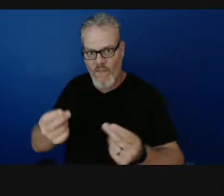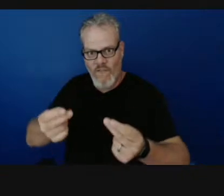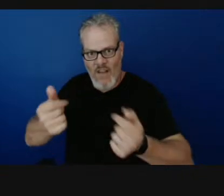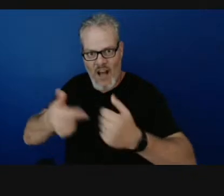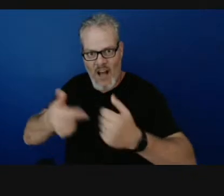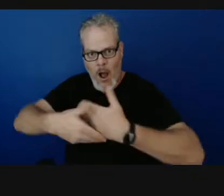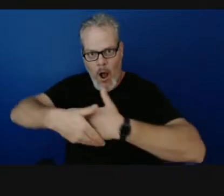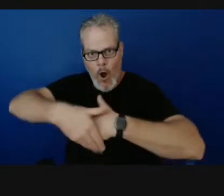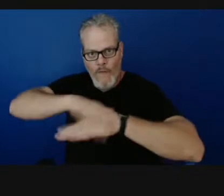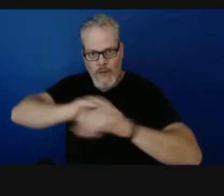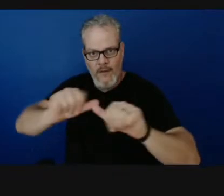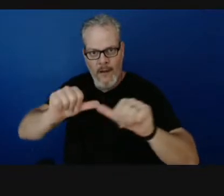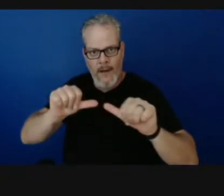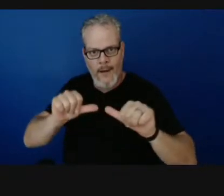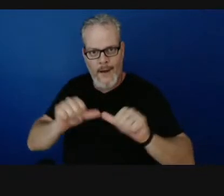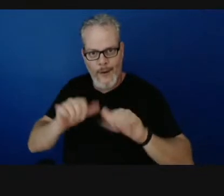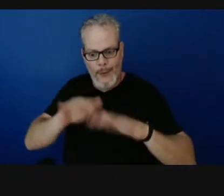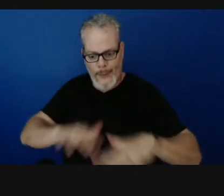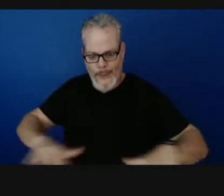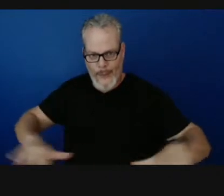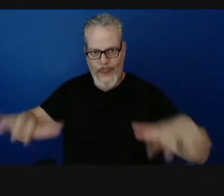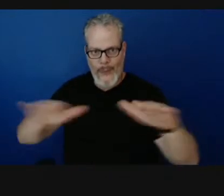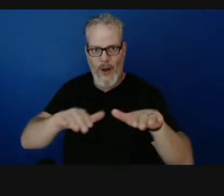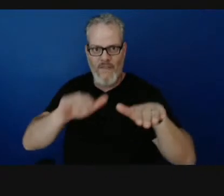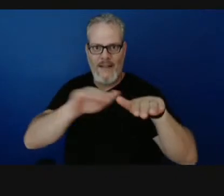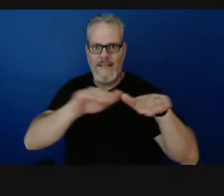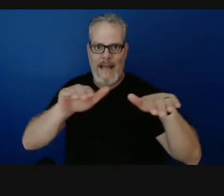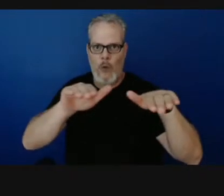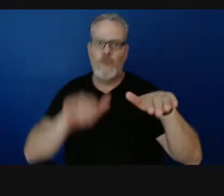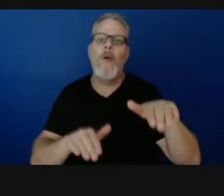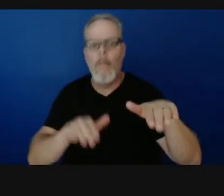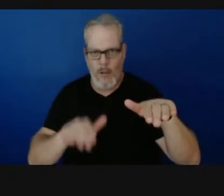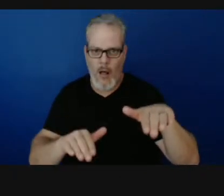floor of that down-drop block in Halema'uma'u area.